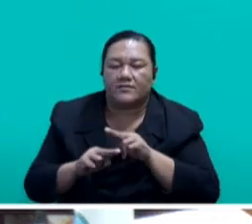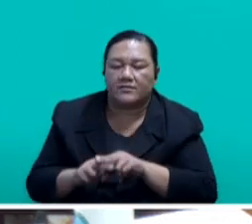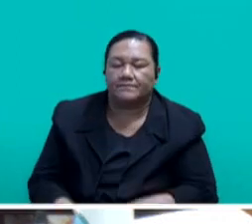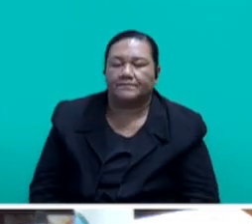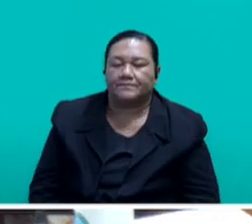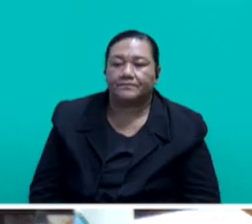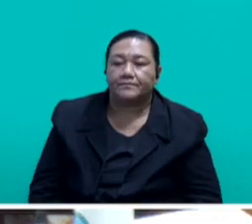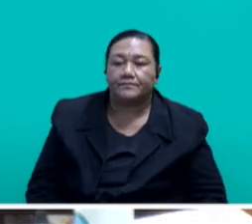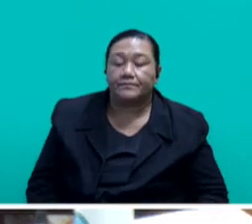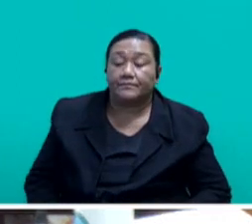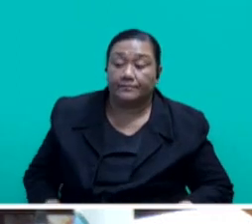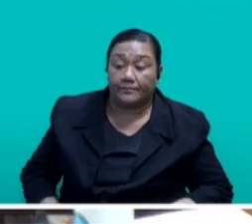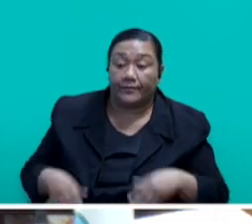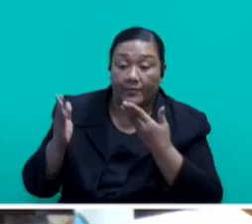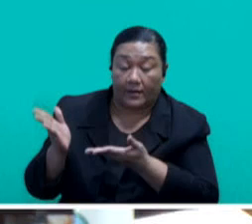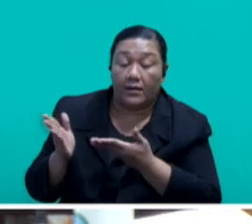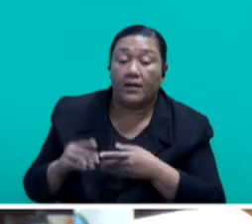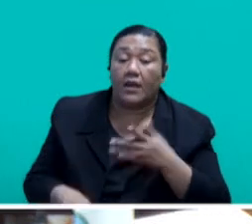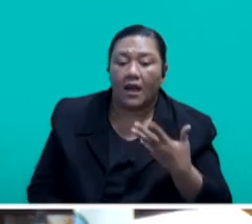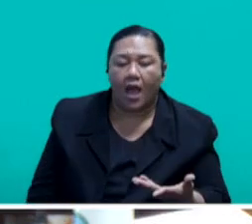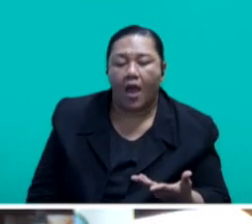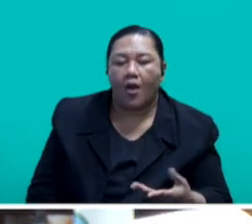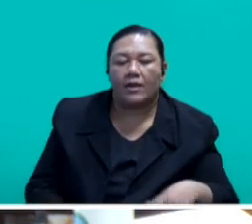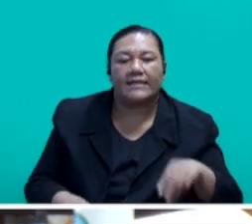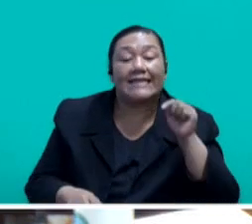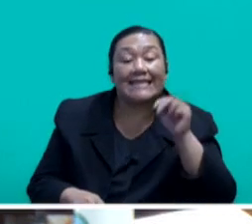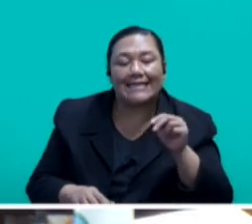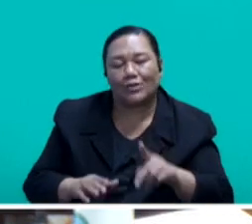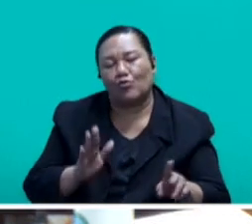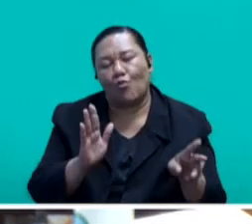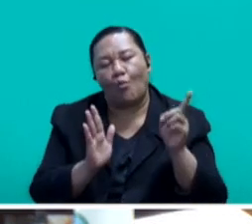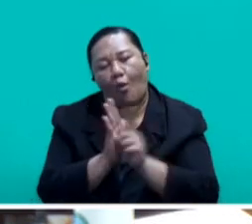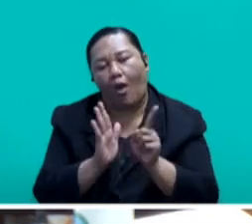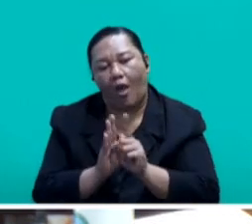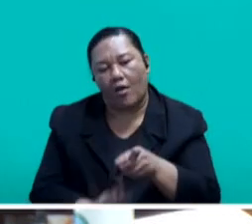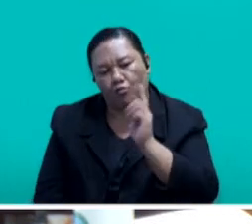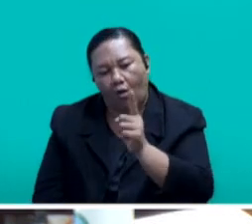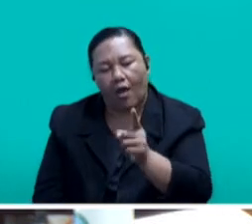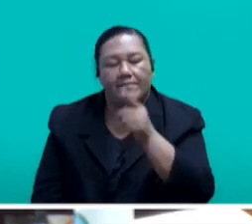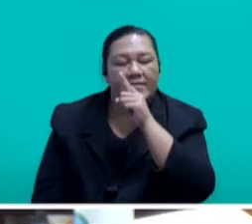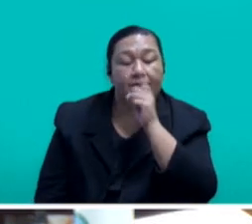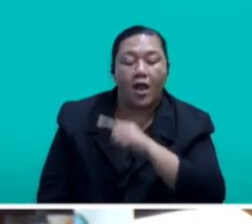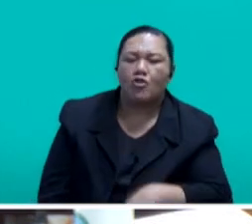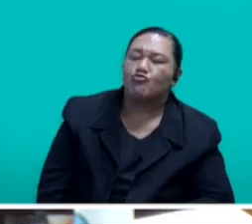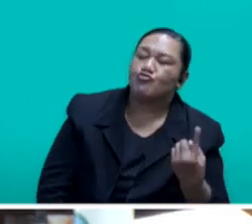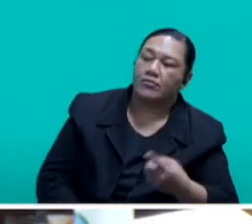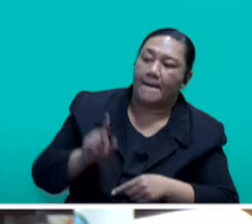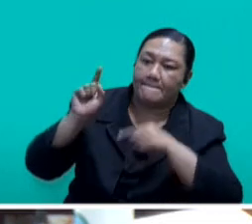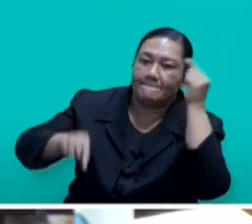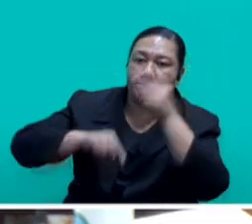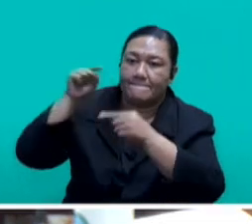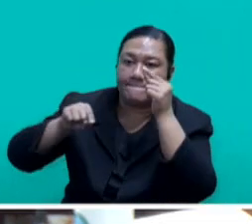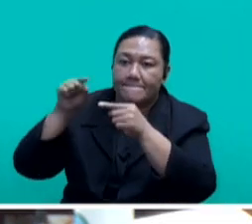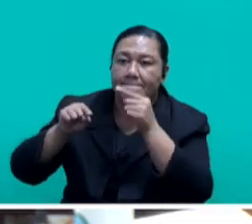that warns people who point finger like the opposition have been doing for this week.